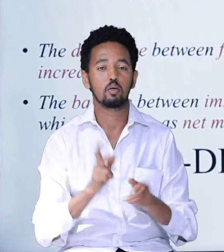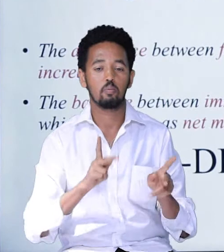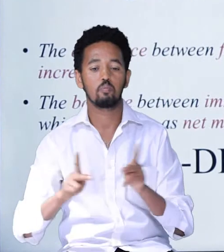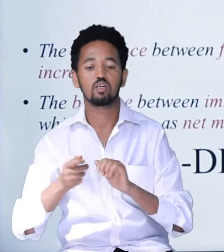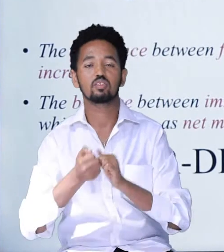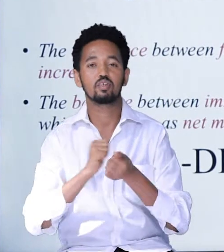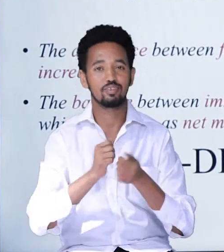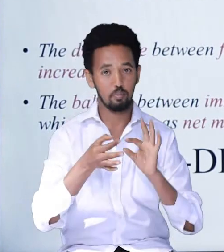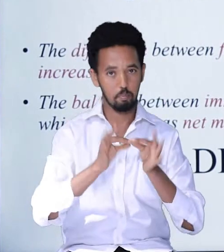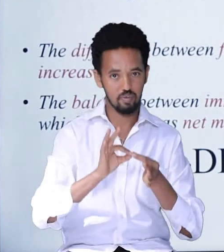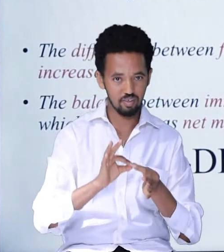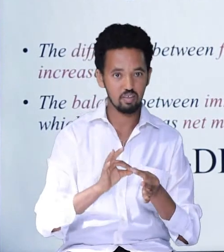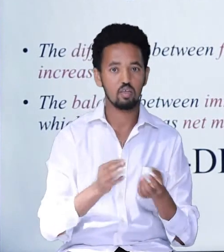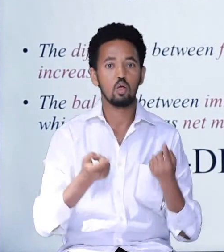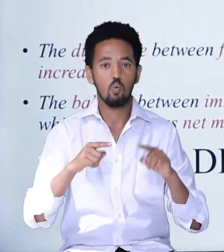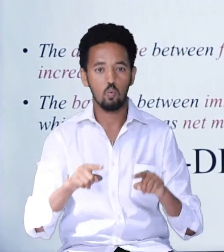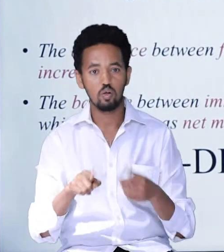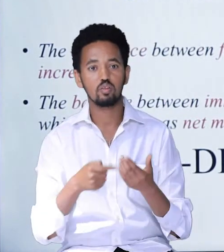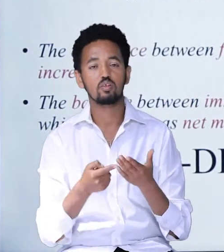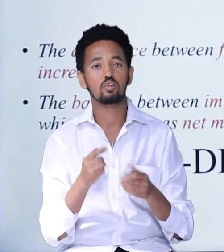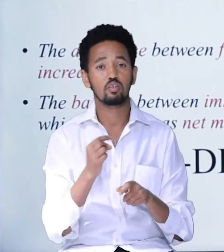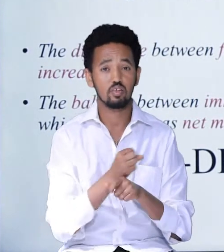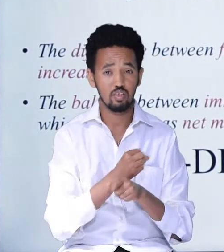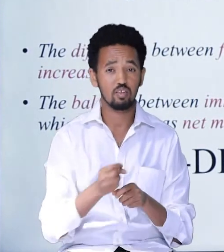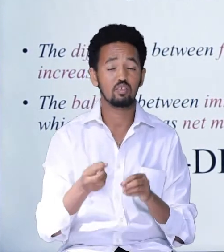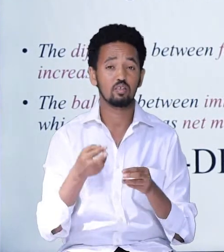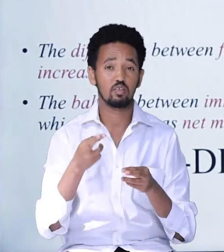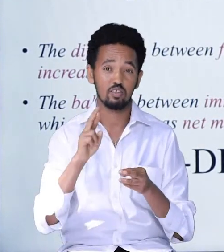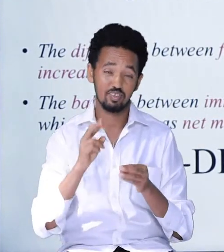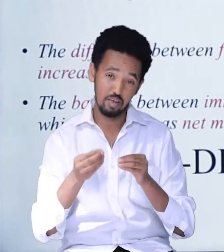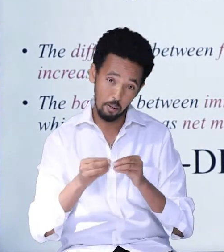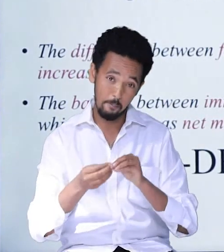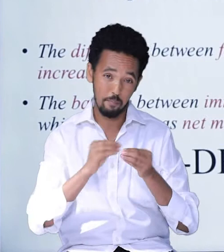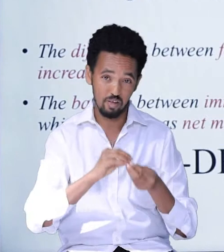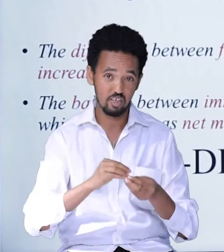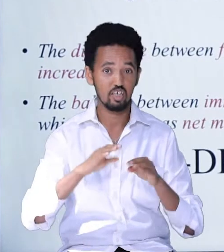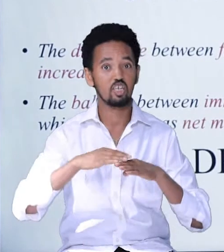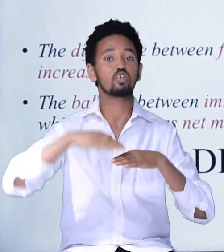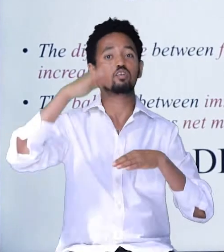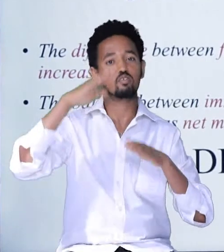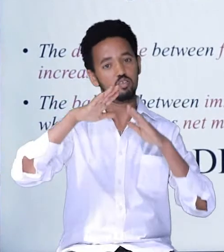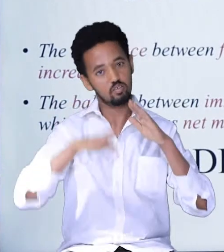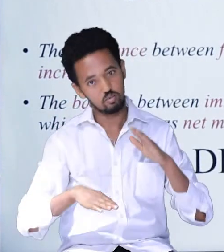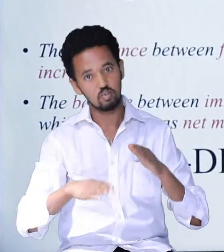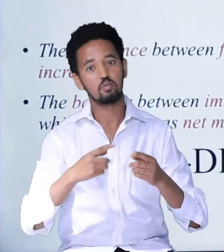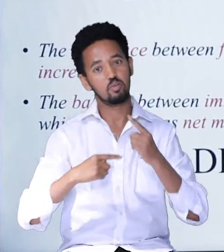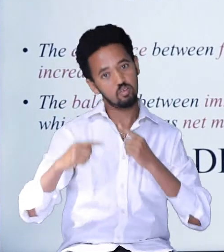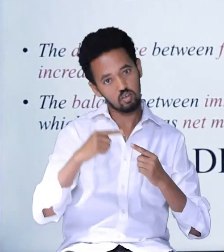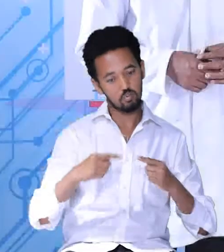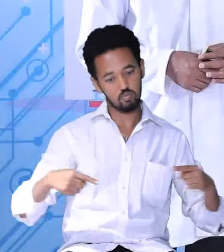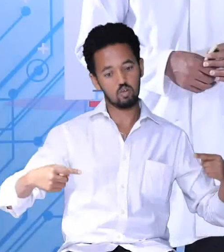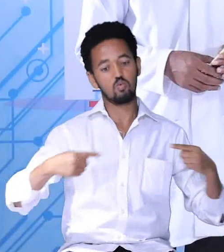Population change means when the certain population number is increasing, decreasing, or become